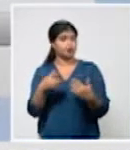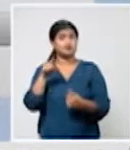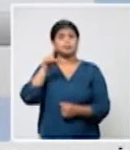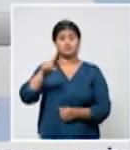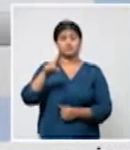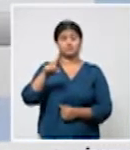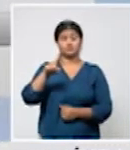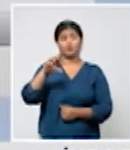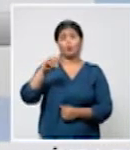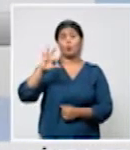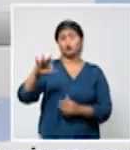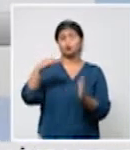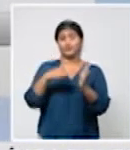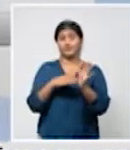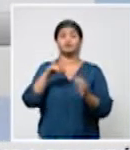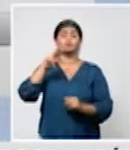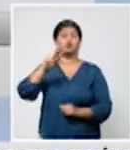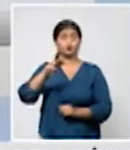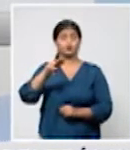Yesterday,